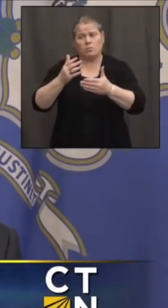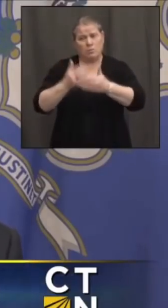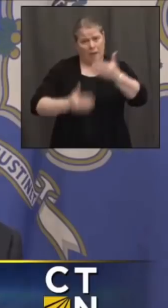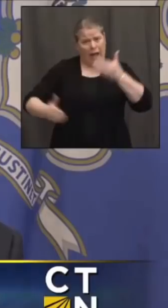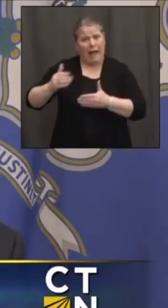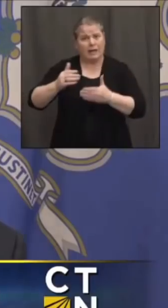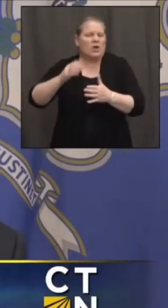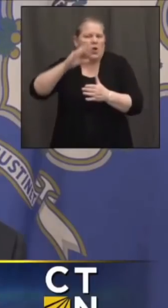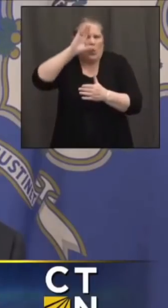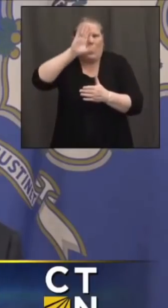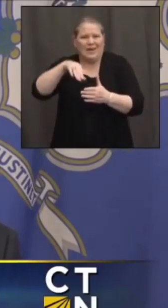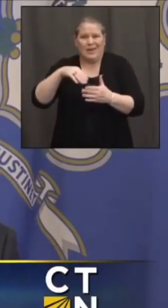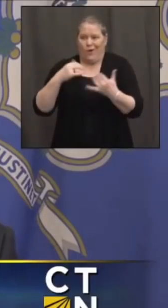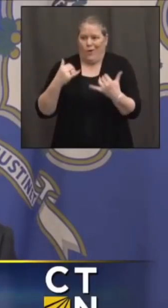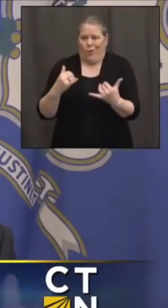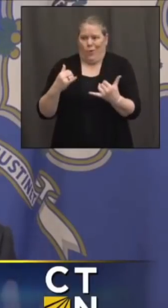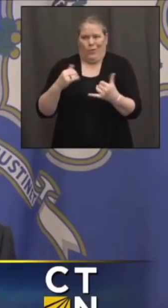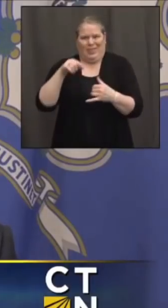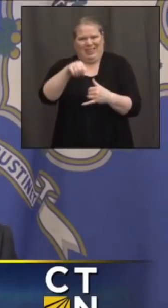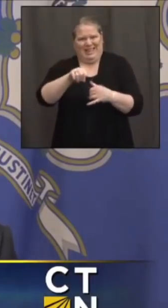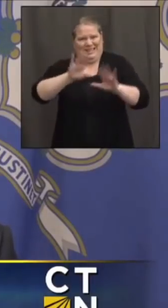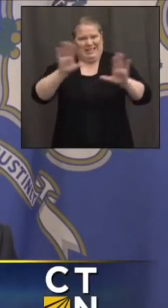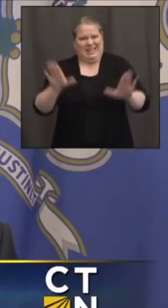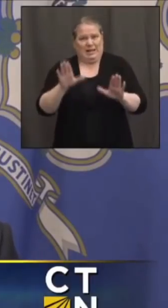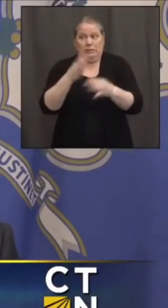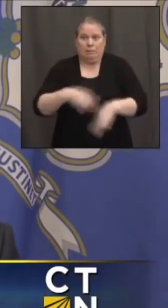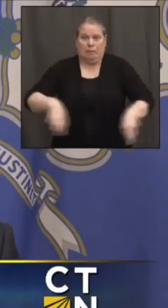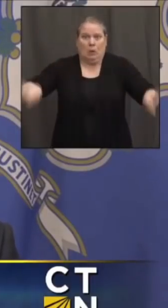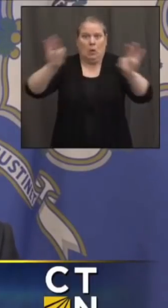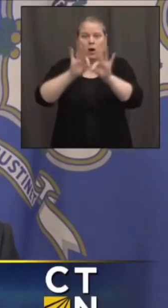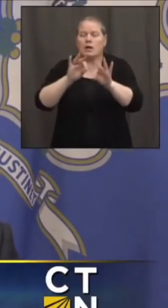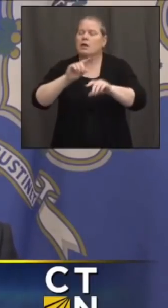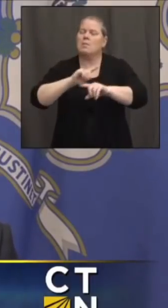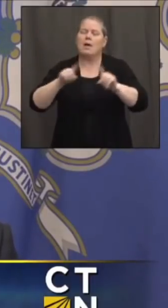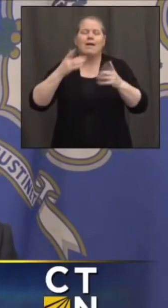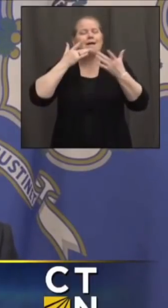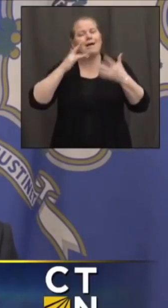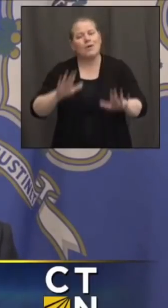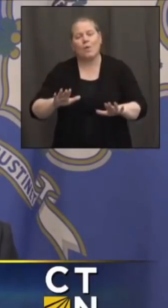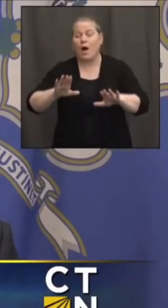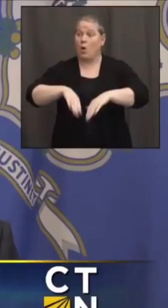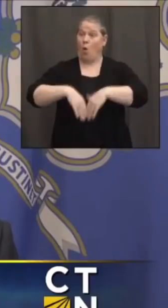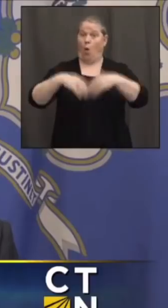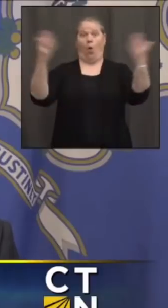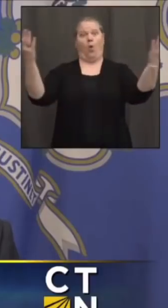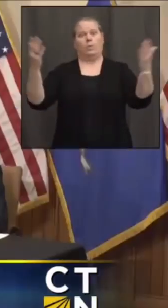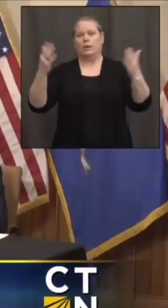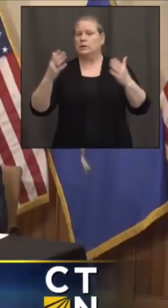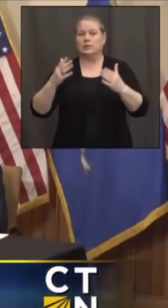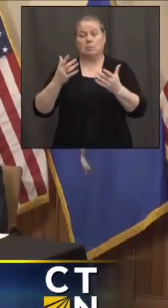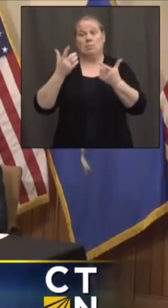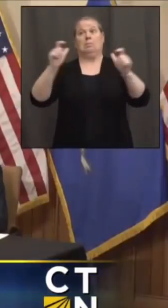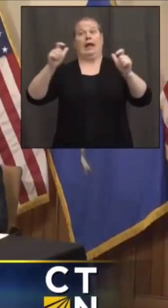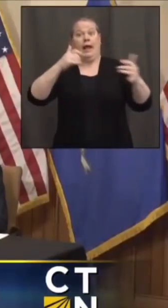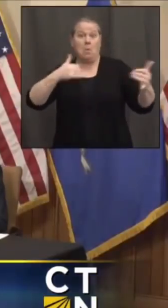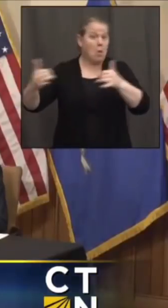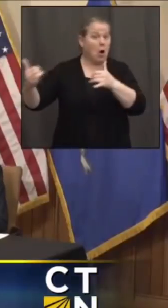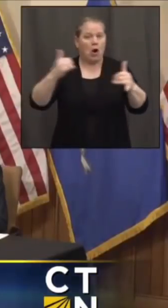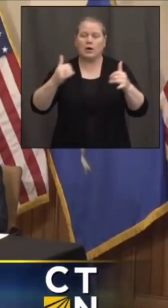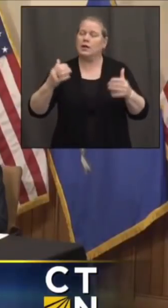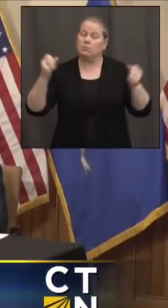But no, I wasn't going to lift that cap totally. I don't need this to be a big, big party weekend. Thank